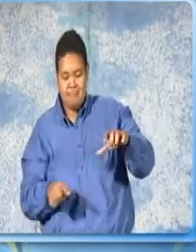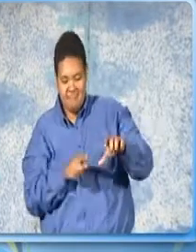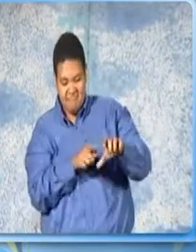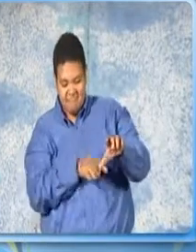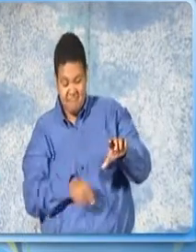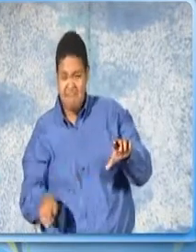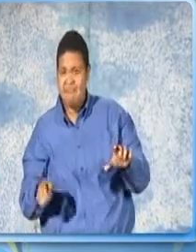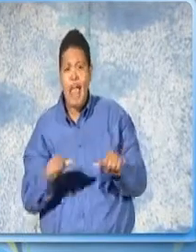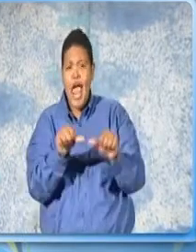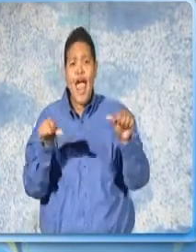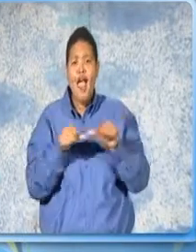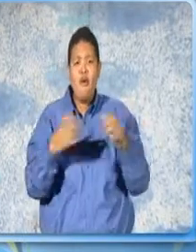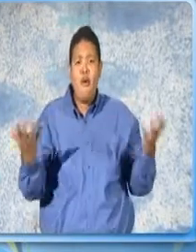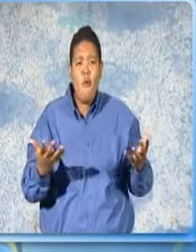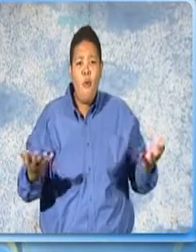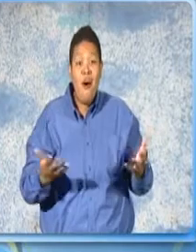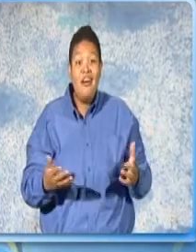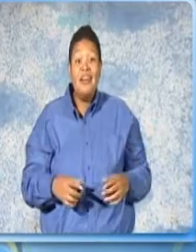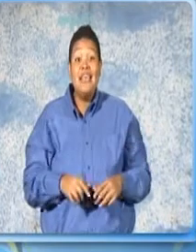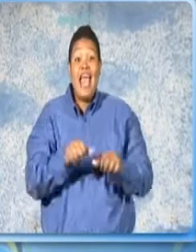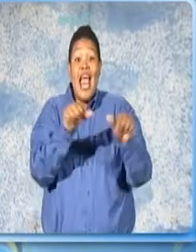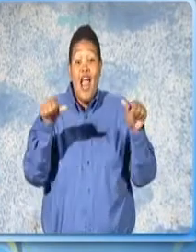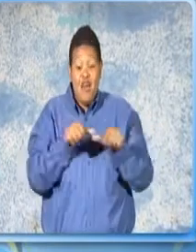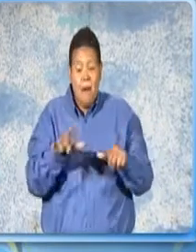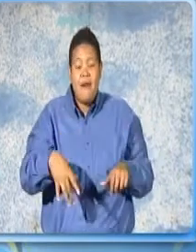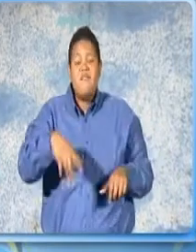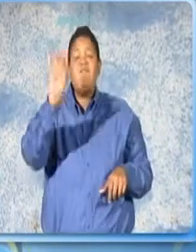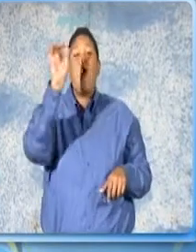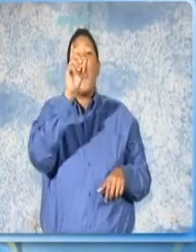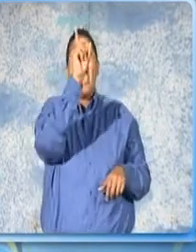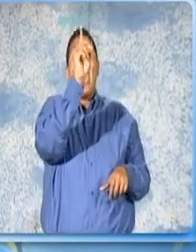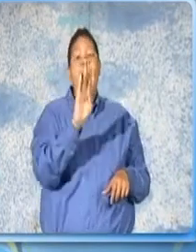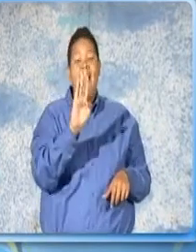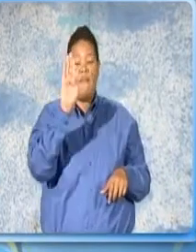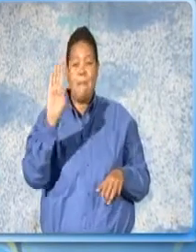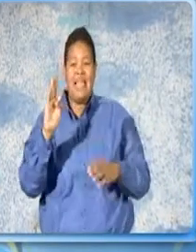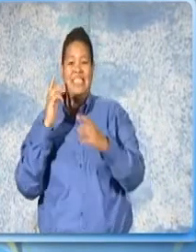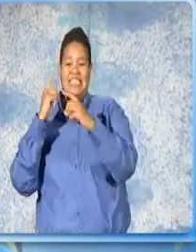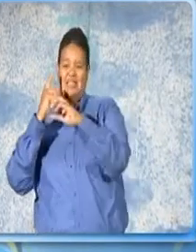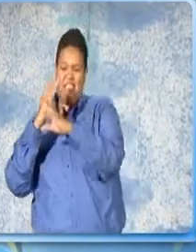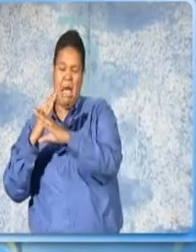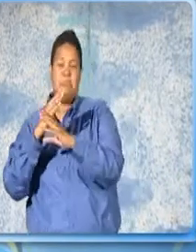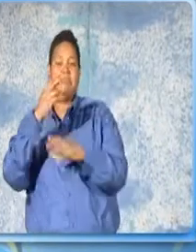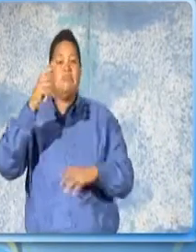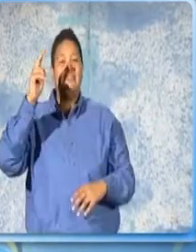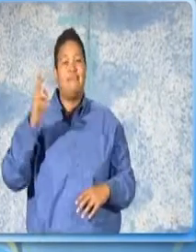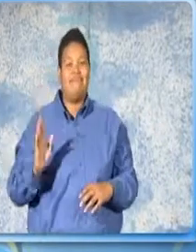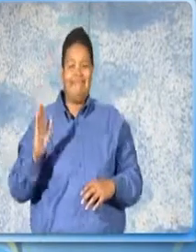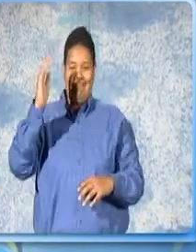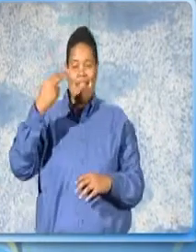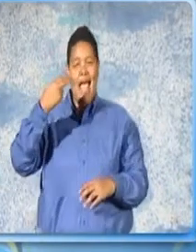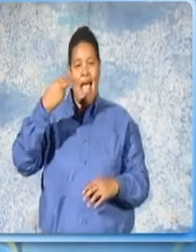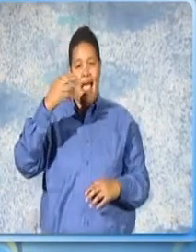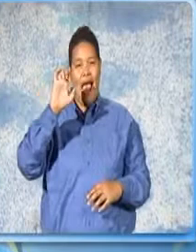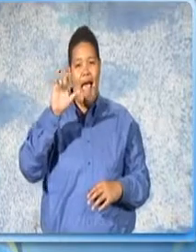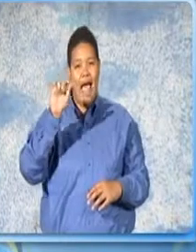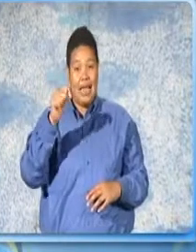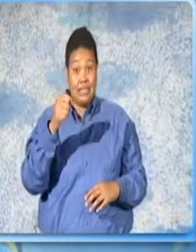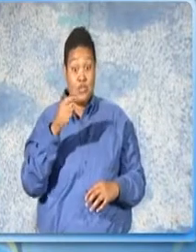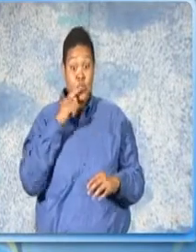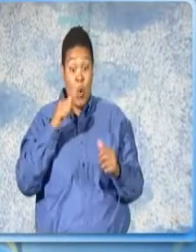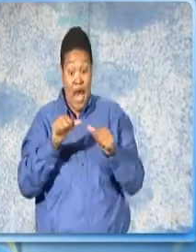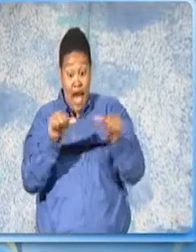The area of a triangle can be found by the formula half base times height. So the area under this